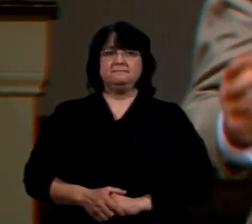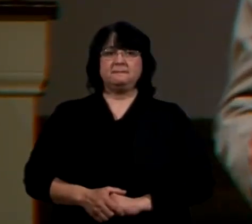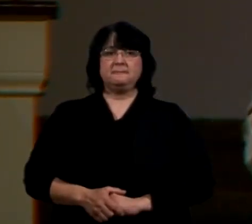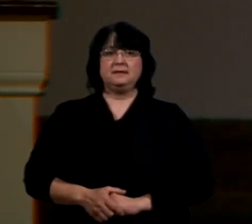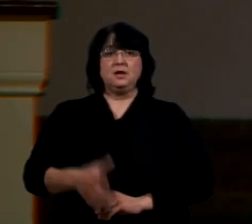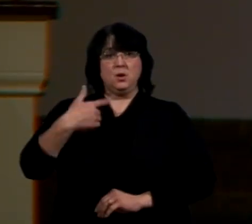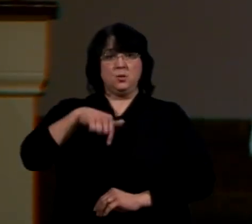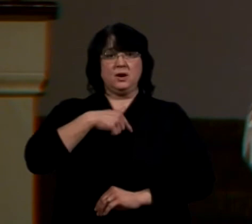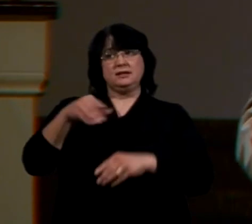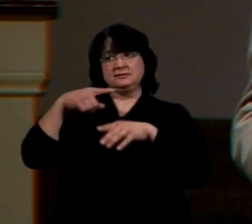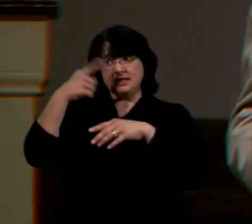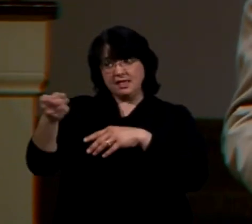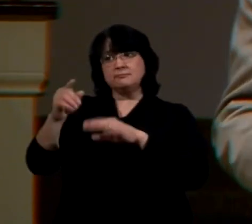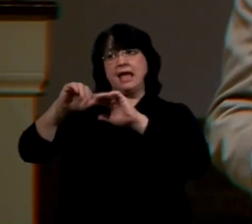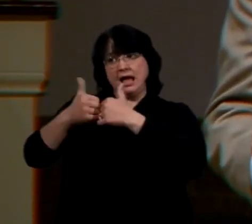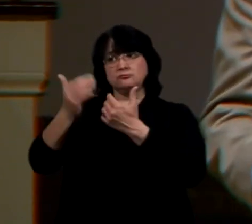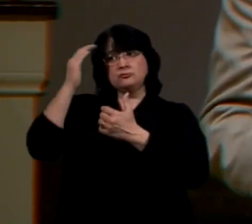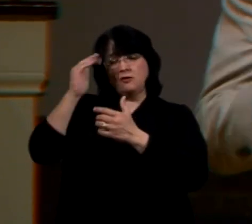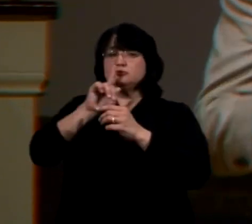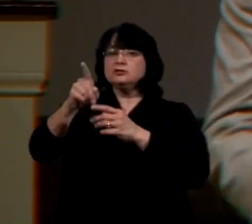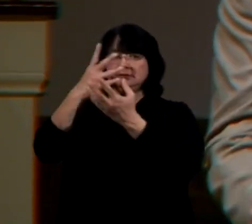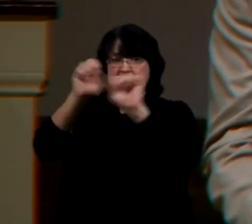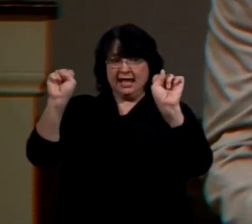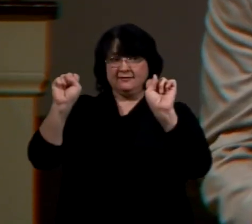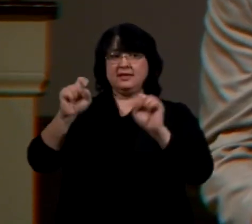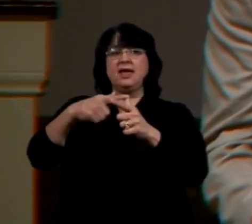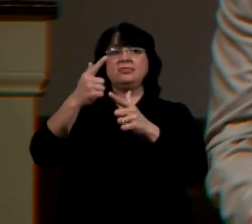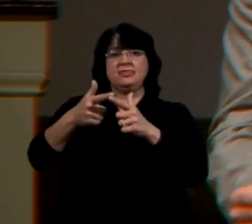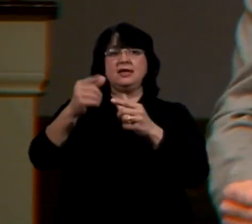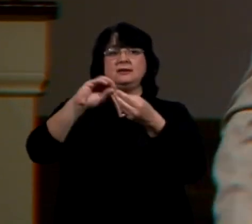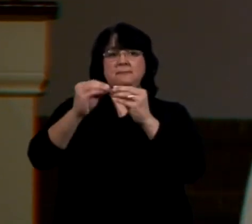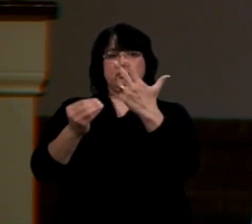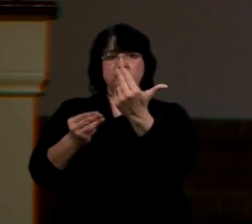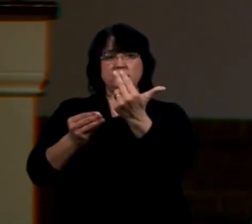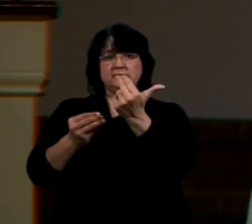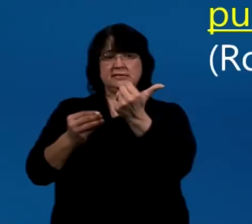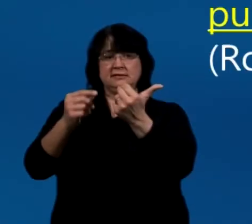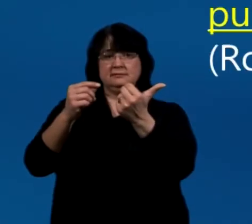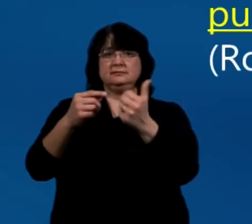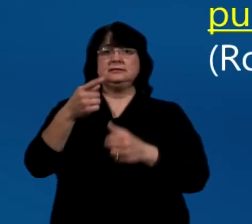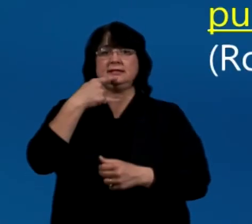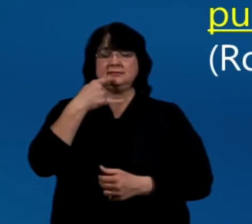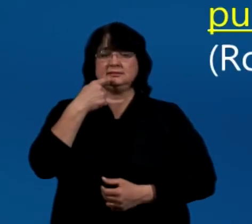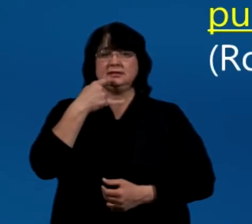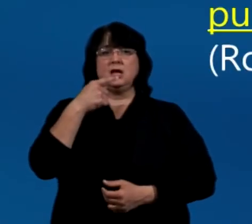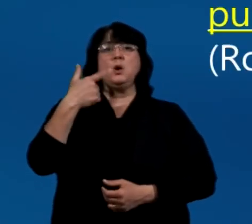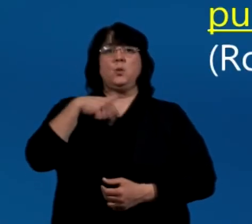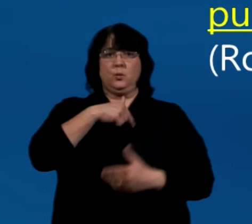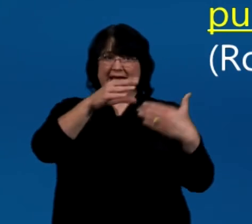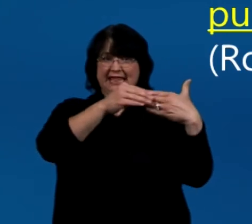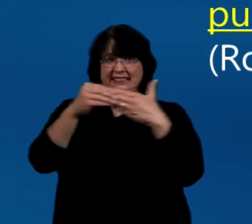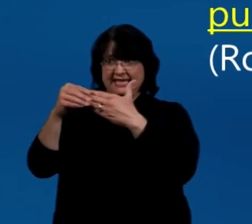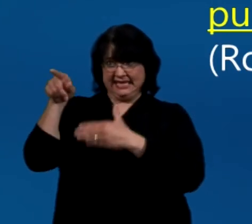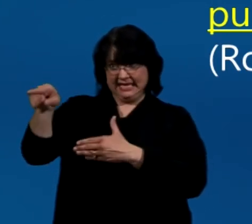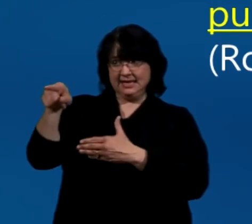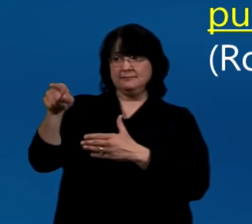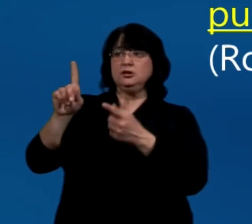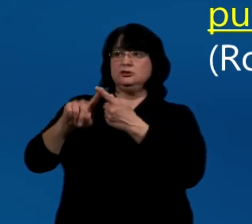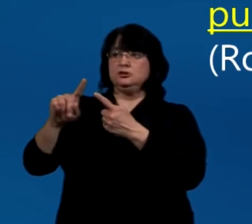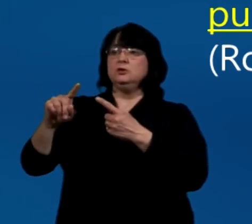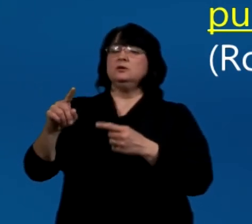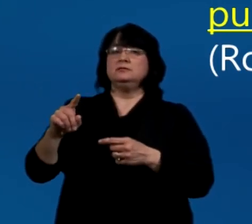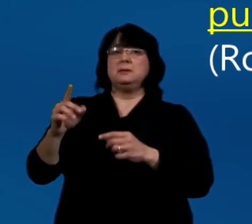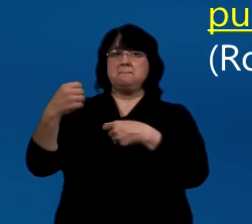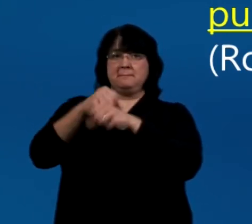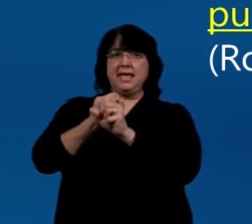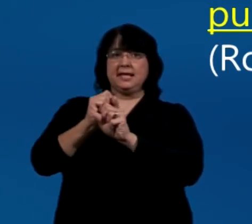Not only are we going to give them assurance of salvation, but then step number 13, we're going to lead him to make a public